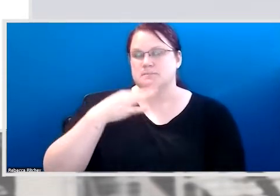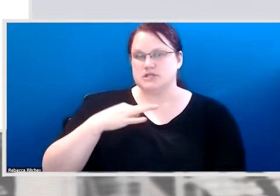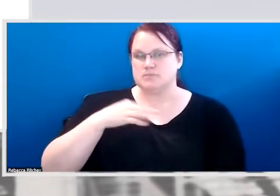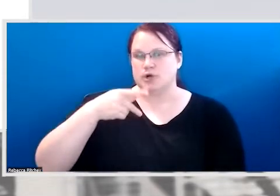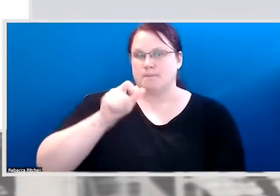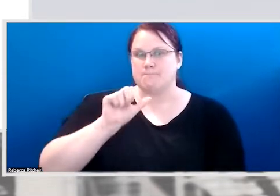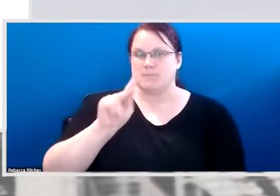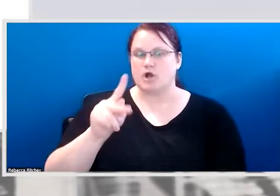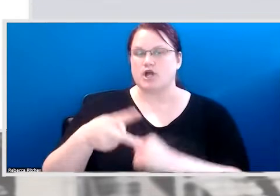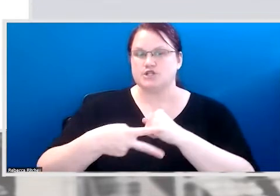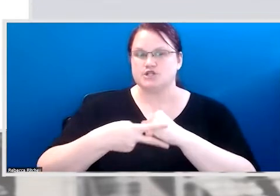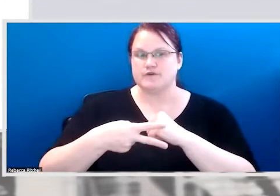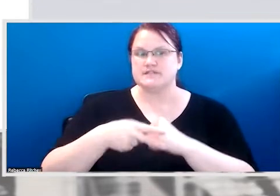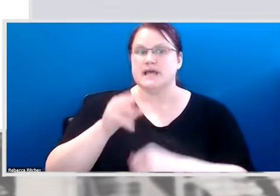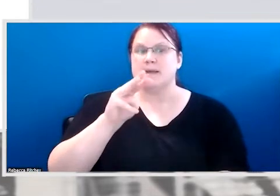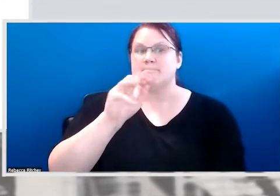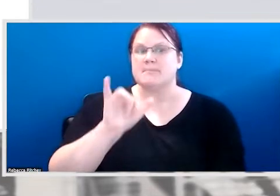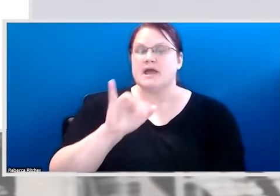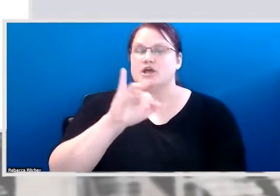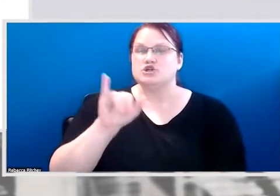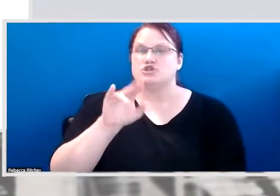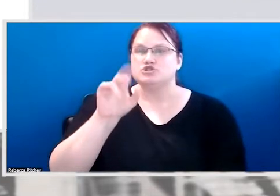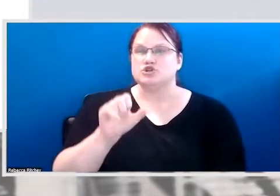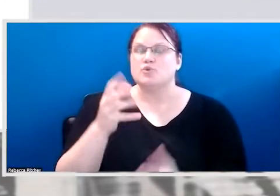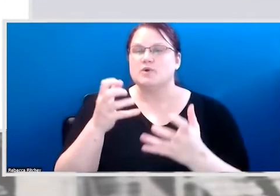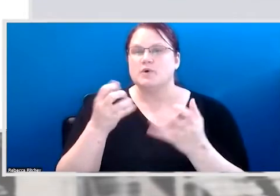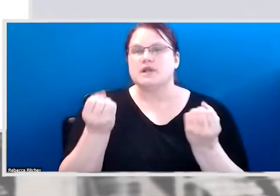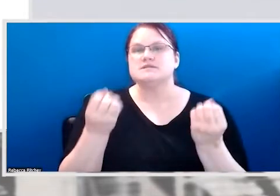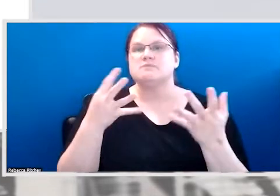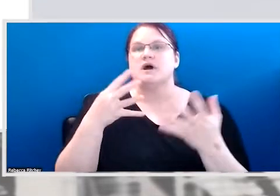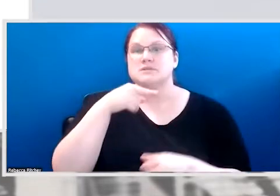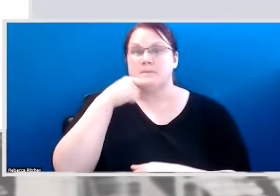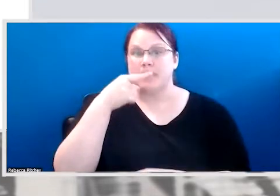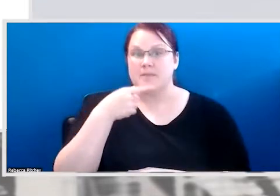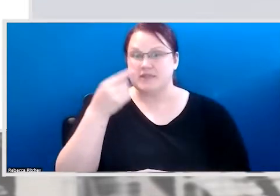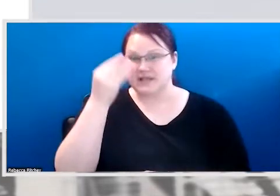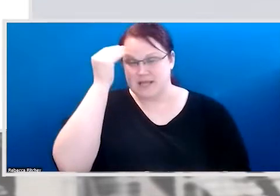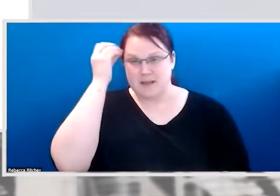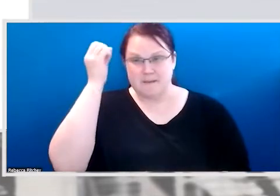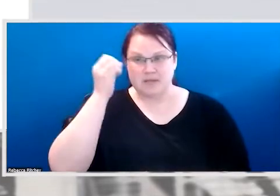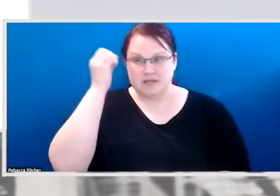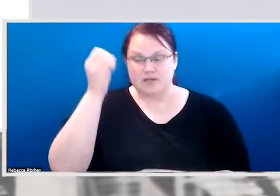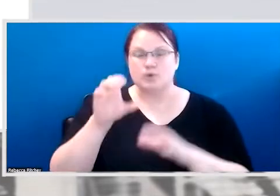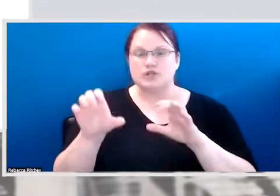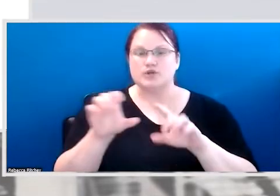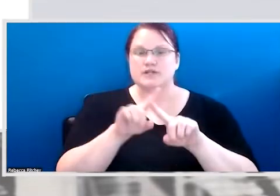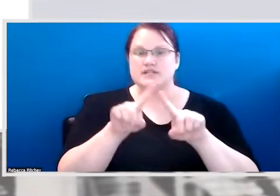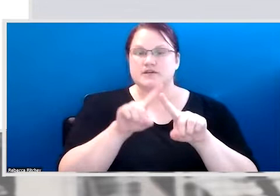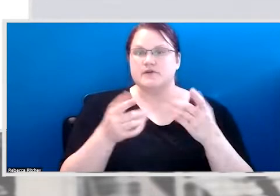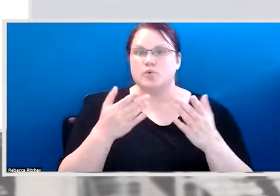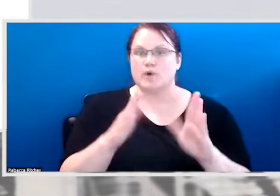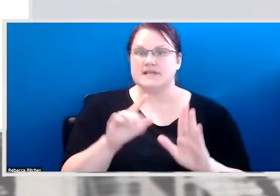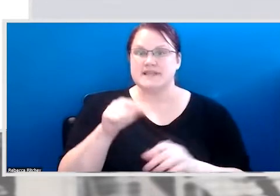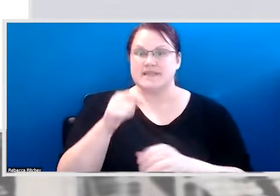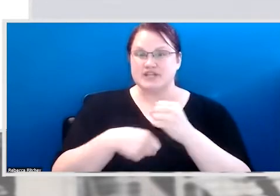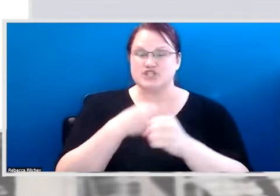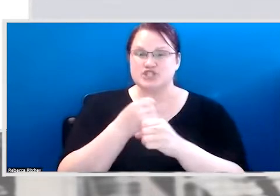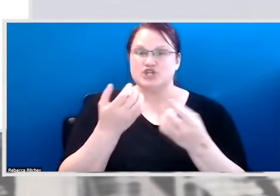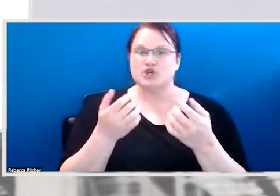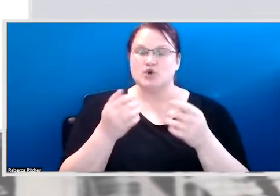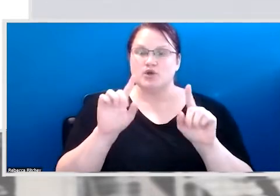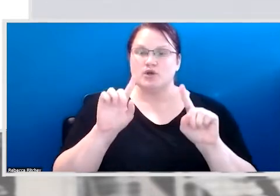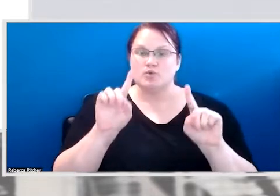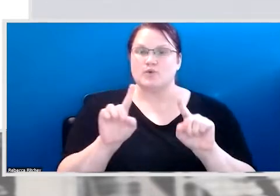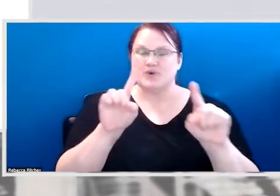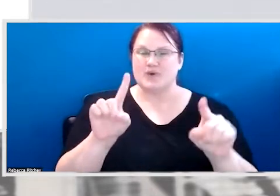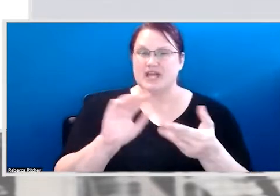May and June, we do our best to get as much public input as possible. We do that through a few different ways. This year, we've started going out to community